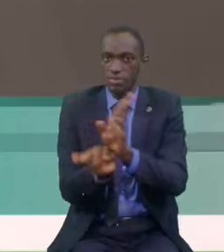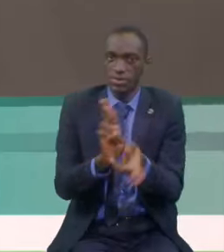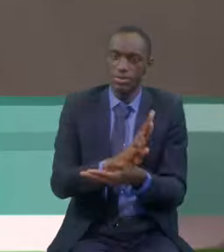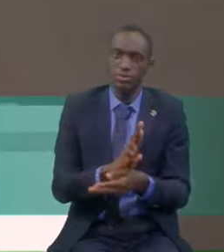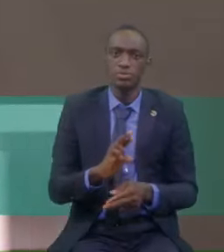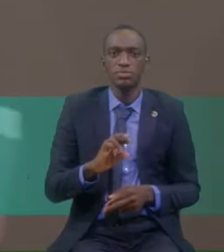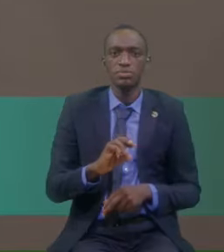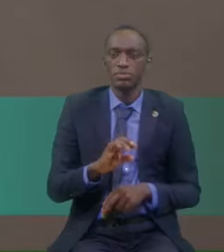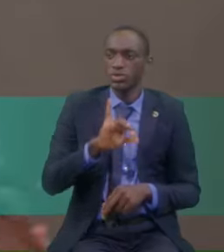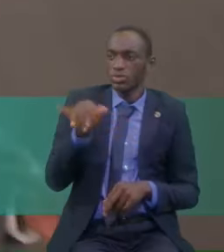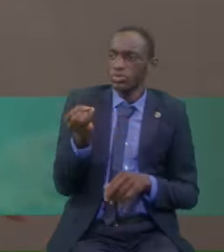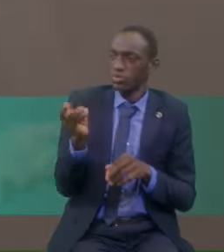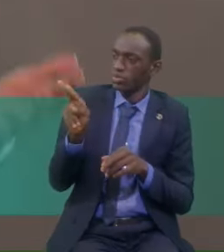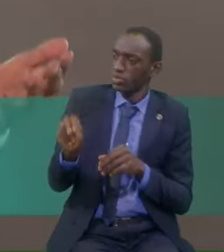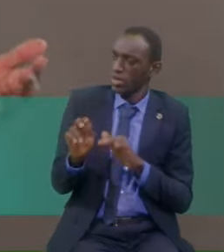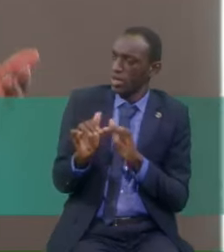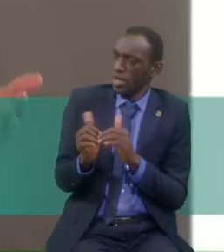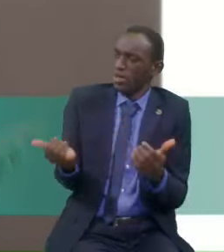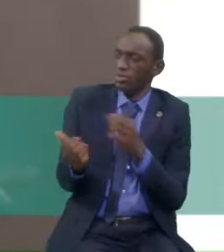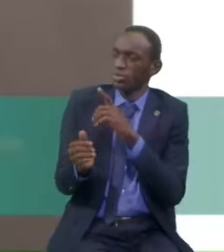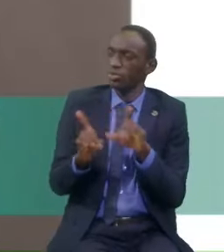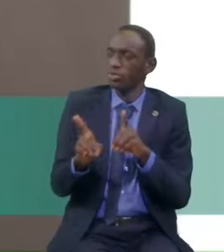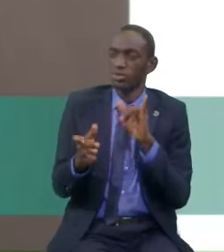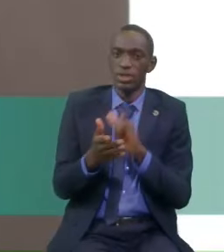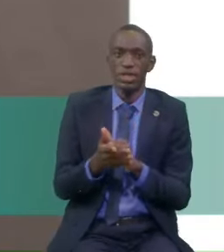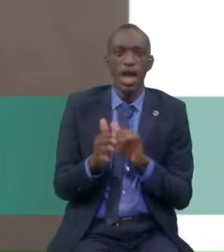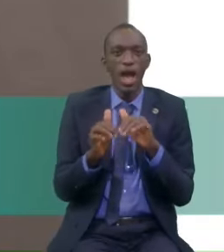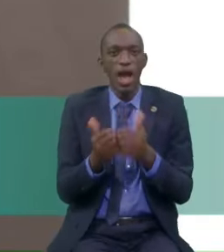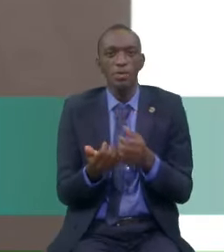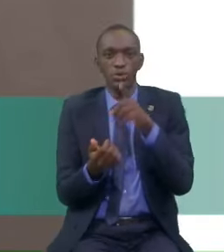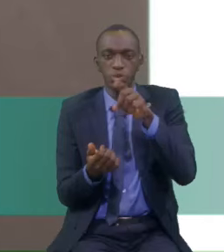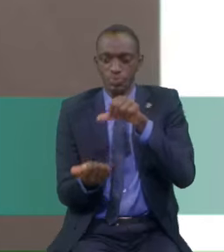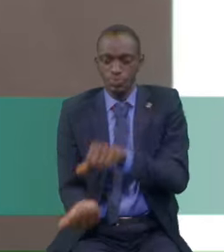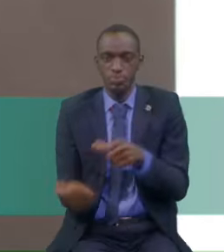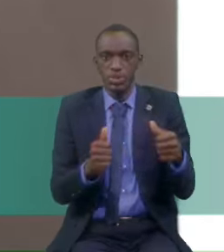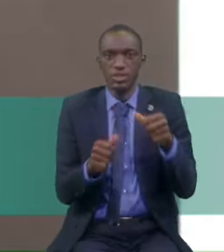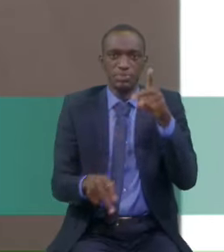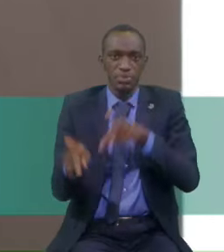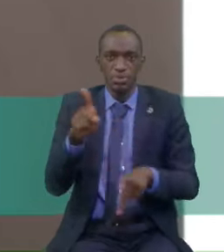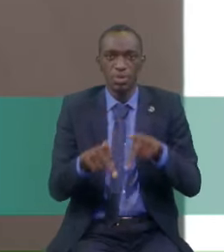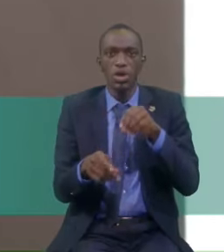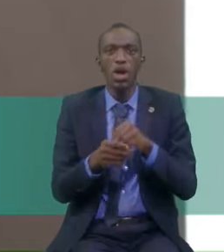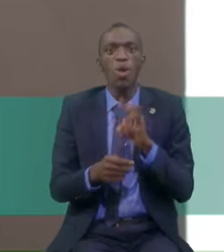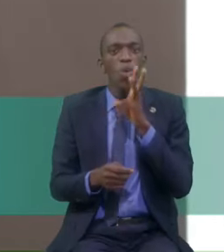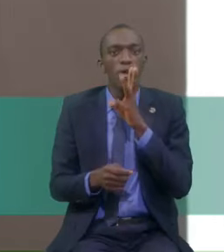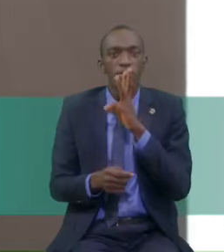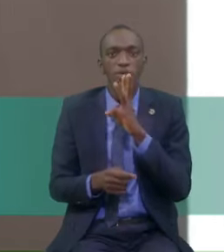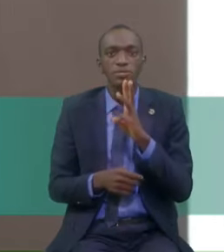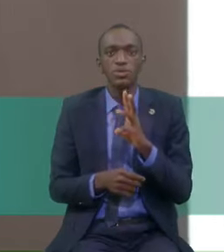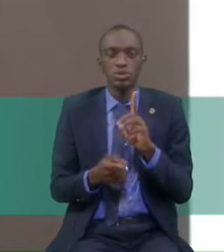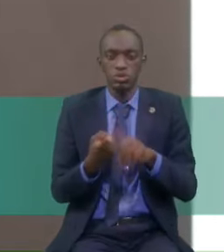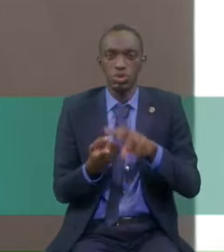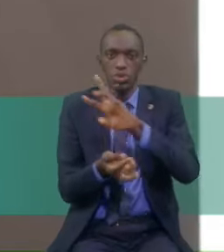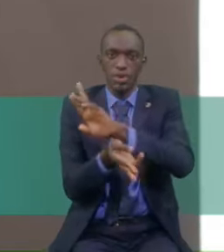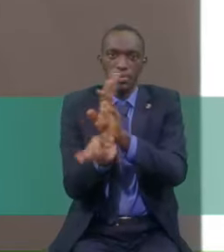you do that? How do you baptize the people in water unto repentance?